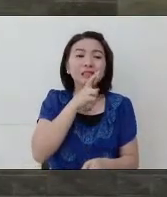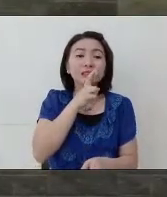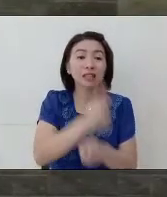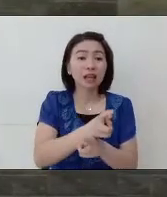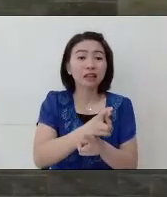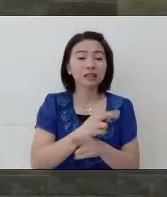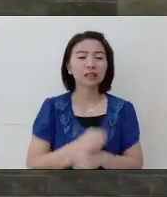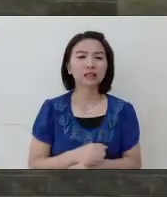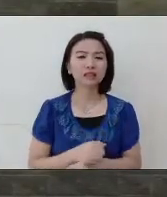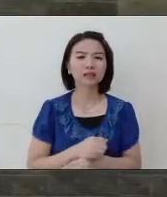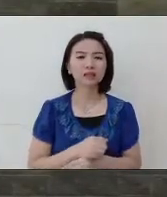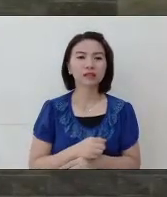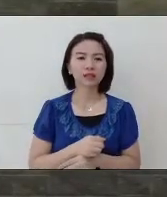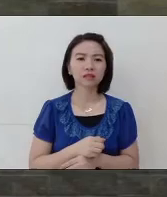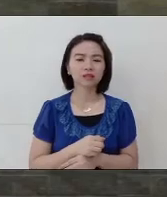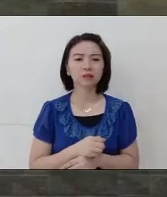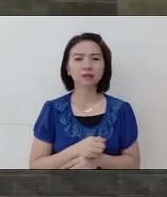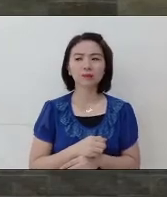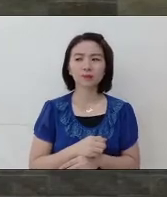Unjust.